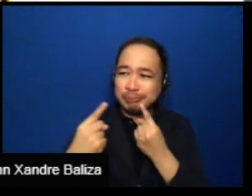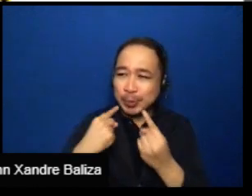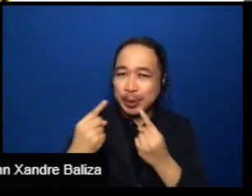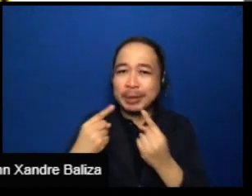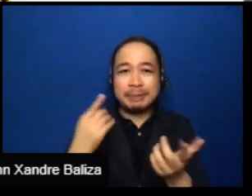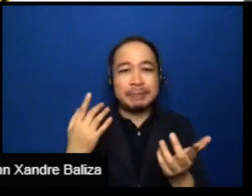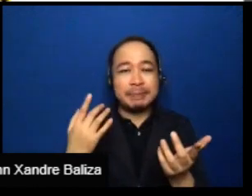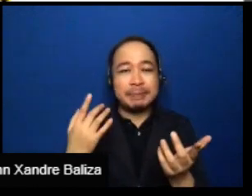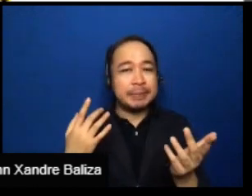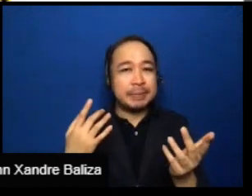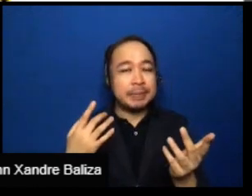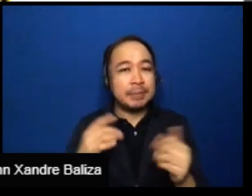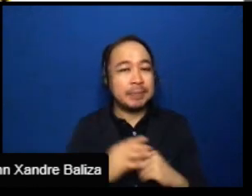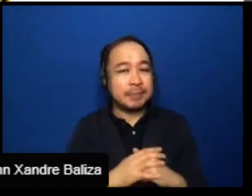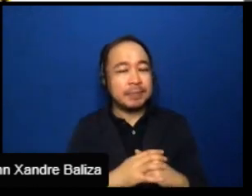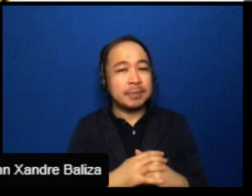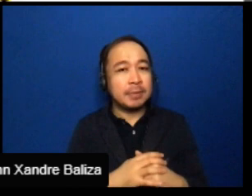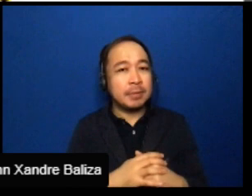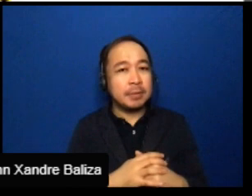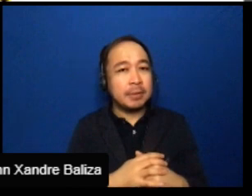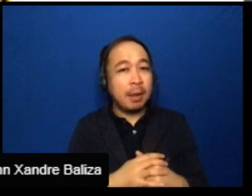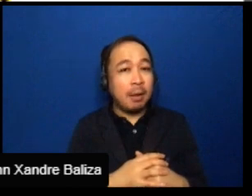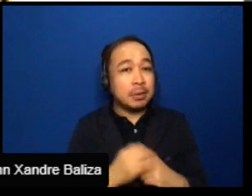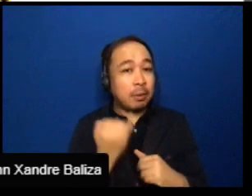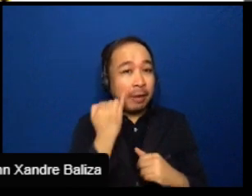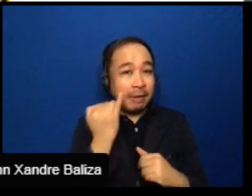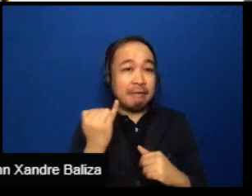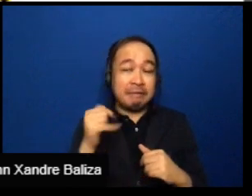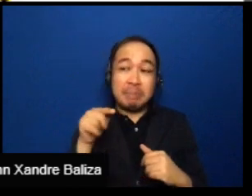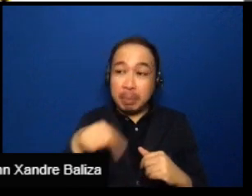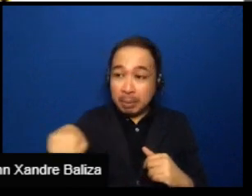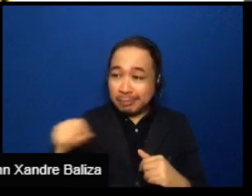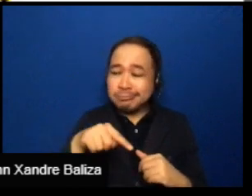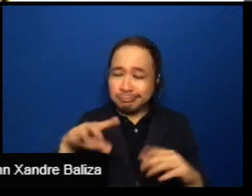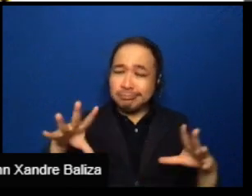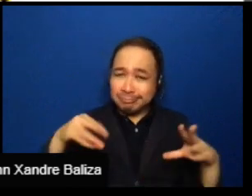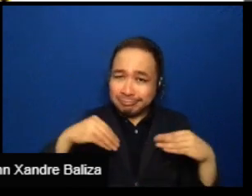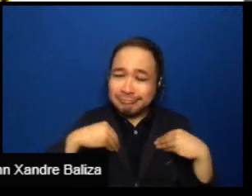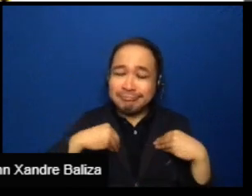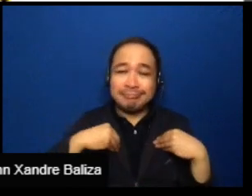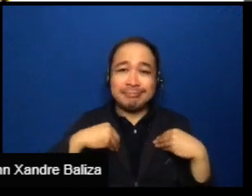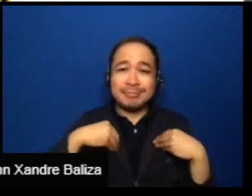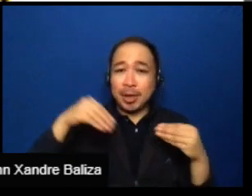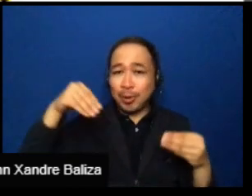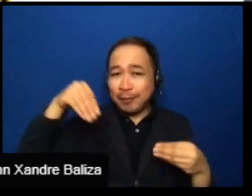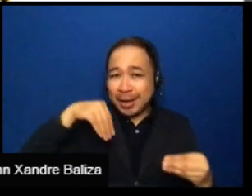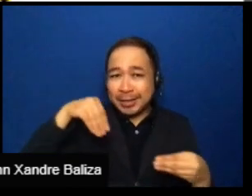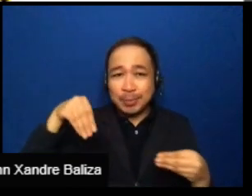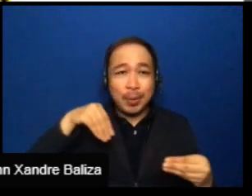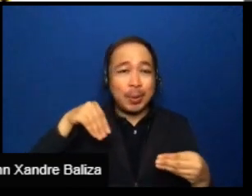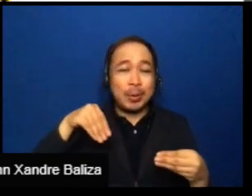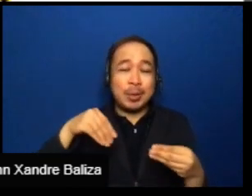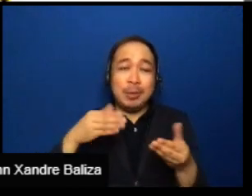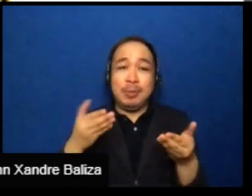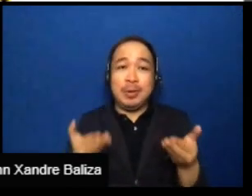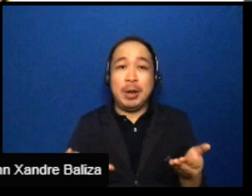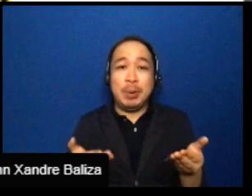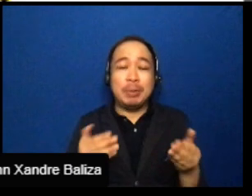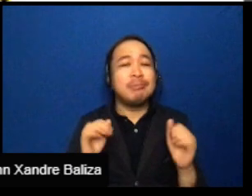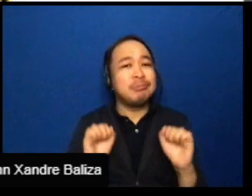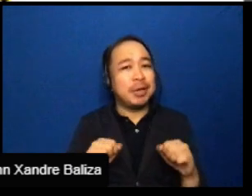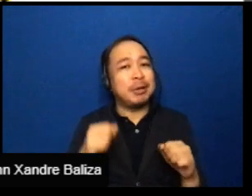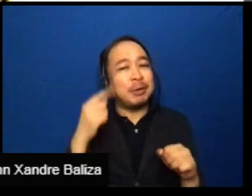So if there is flexibility at this point where we can resort